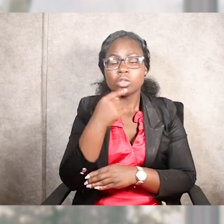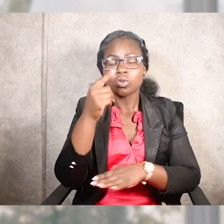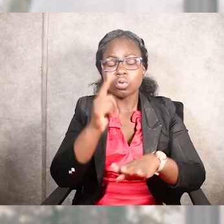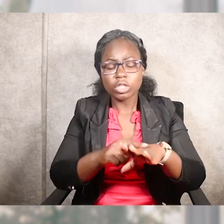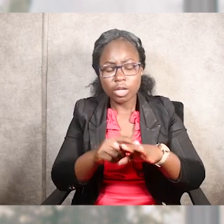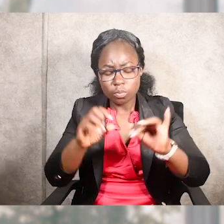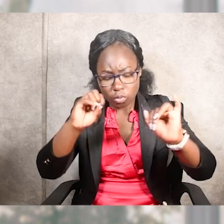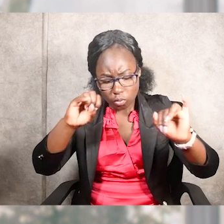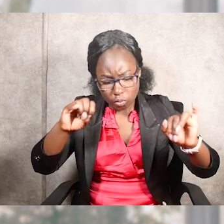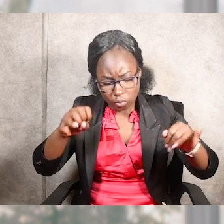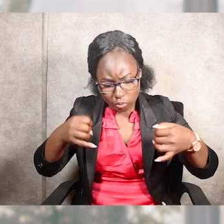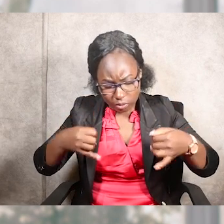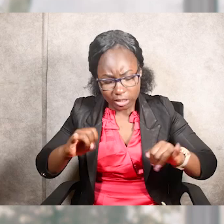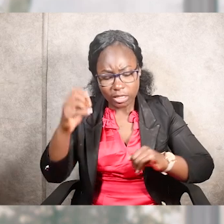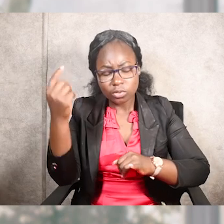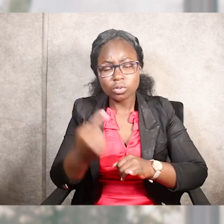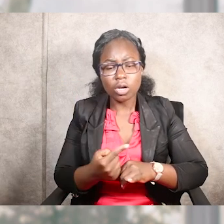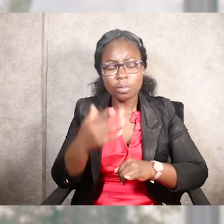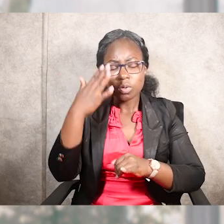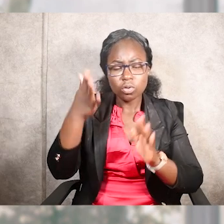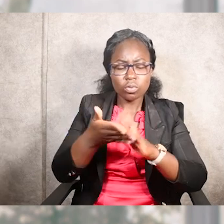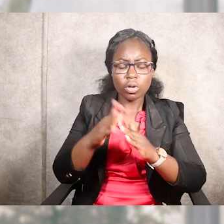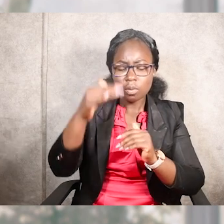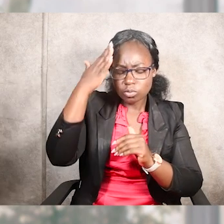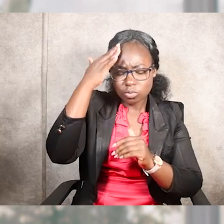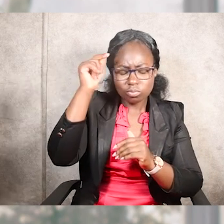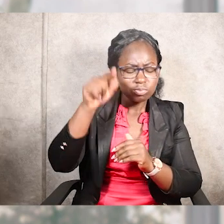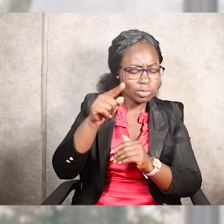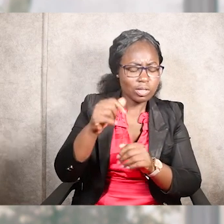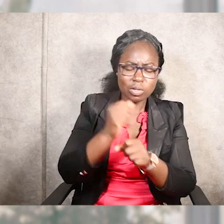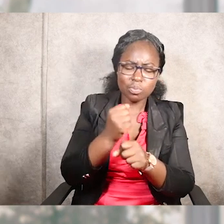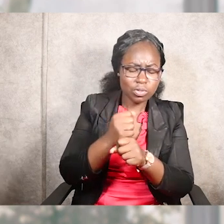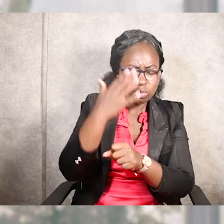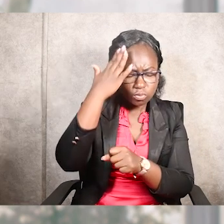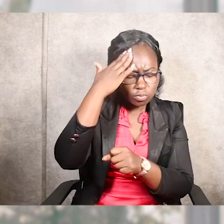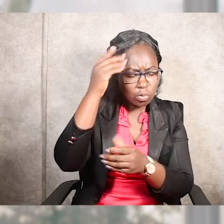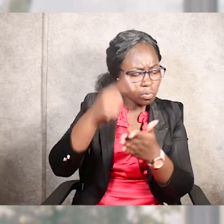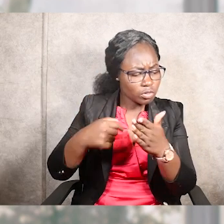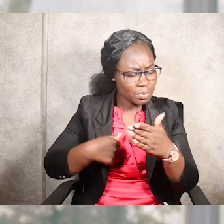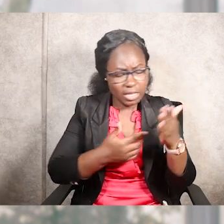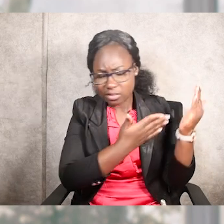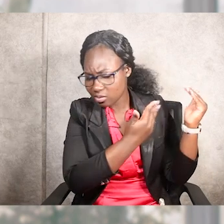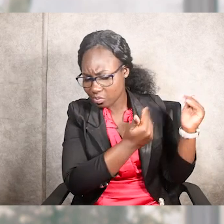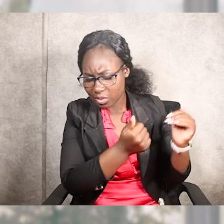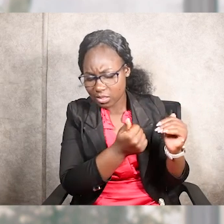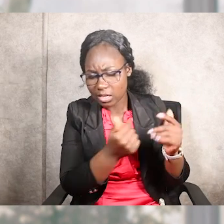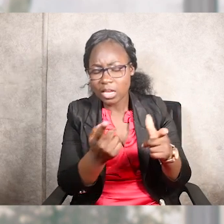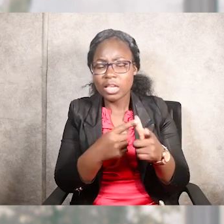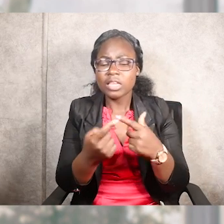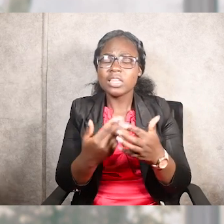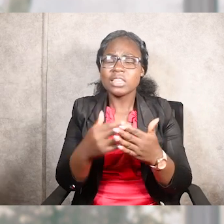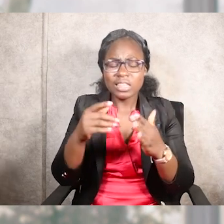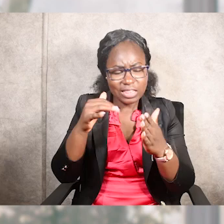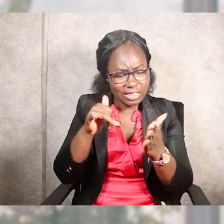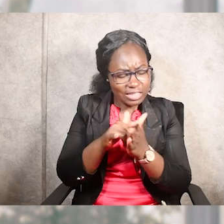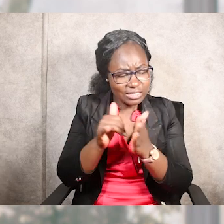try to get cultural shock, you start realizing that, oh, this tool is not able to do what I expected. Then there's